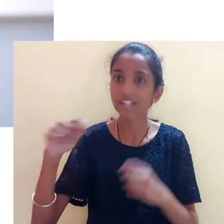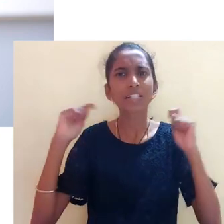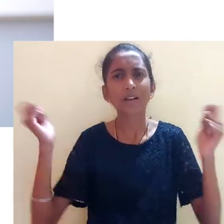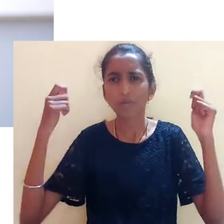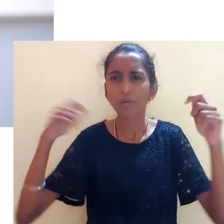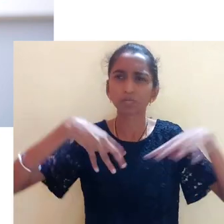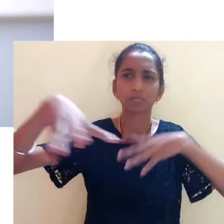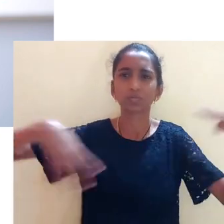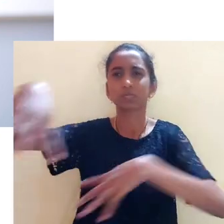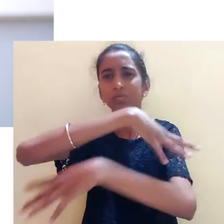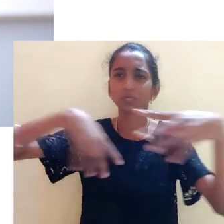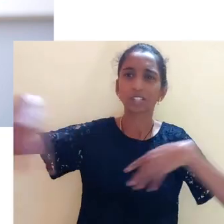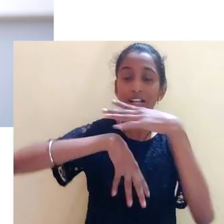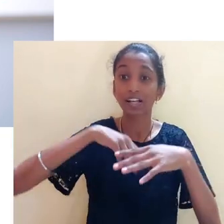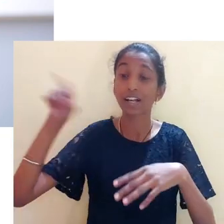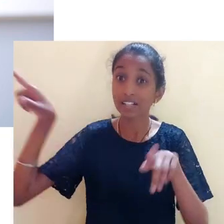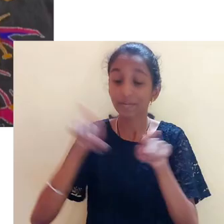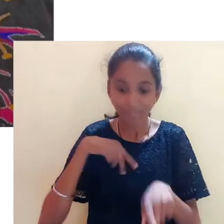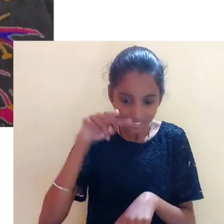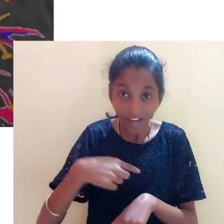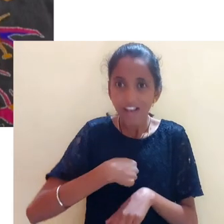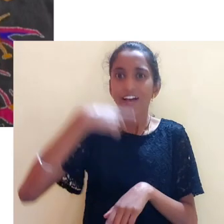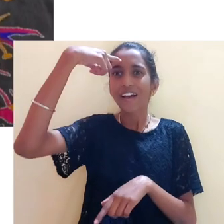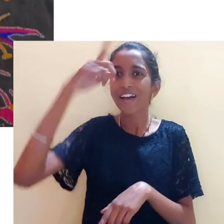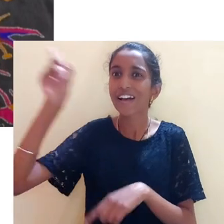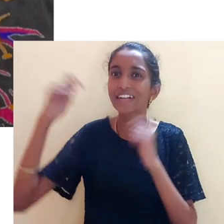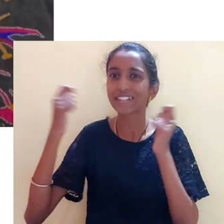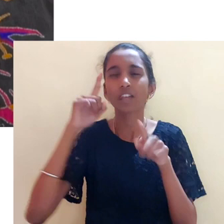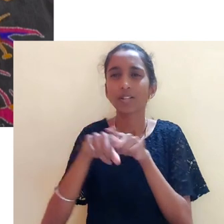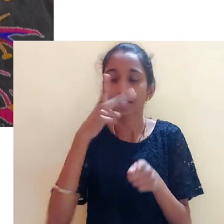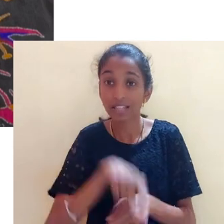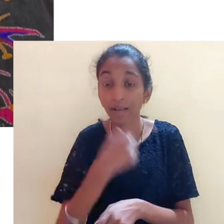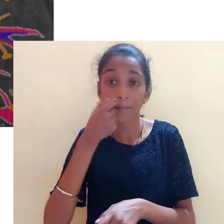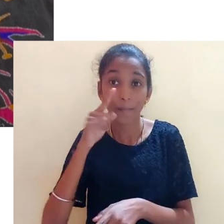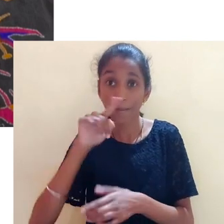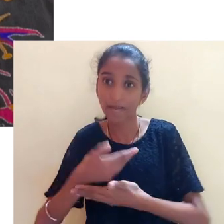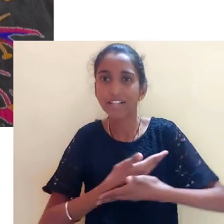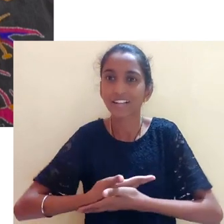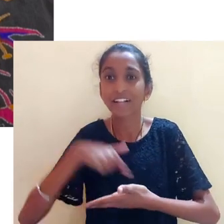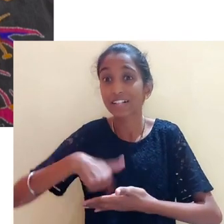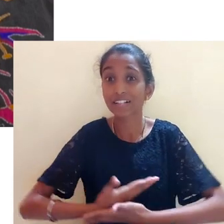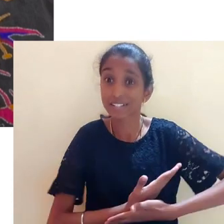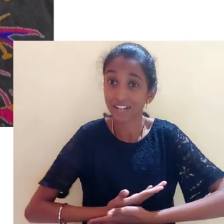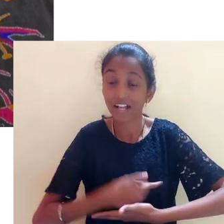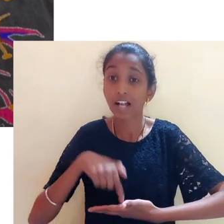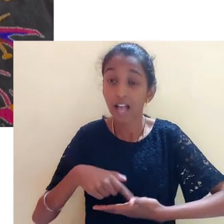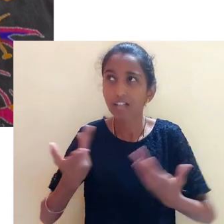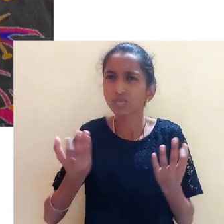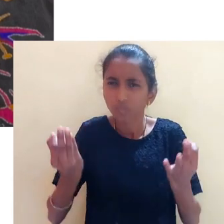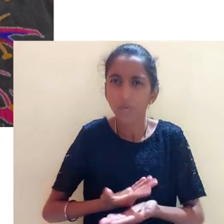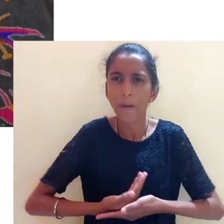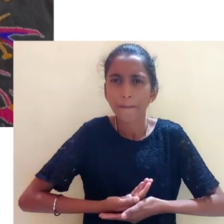celebration that comes. So this kind of reminds me of that. So if you take this as a father, mother, and a child, maybe the child is just